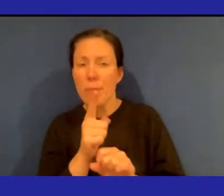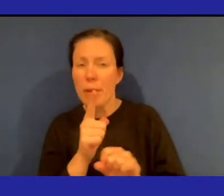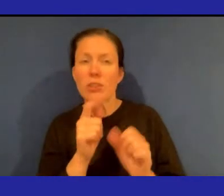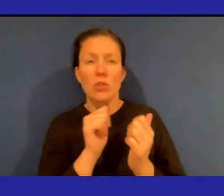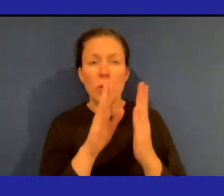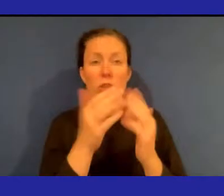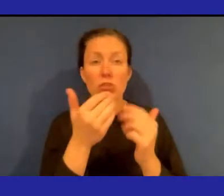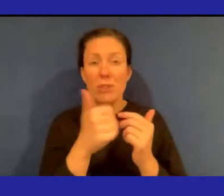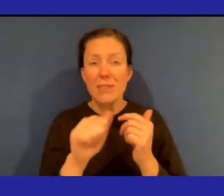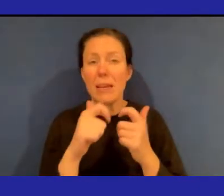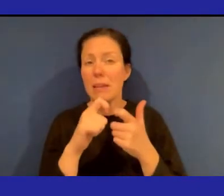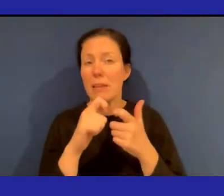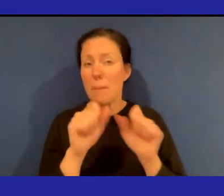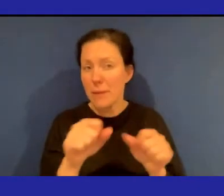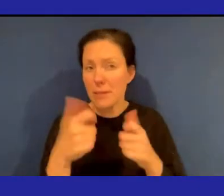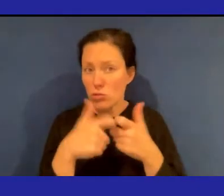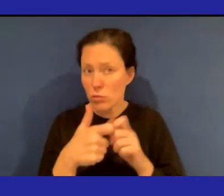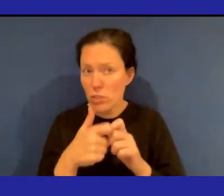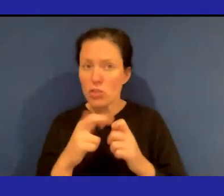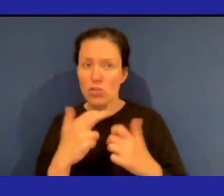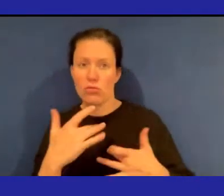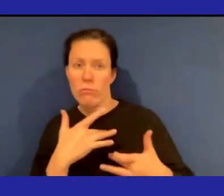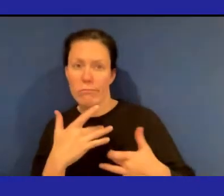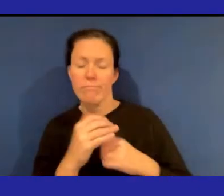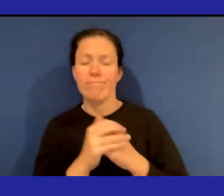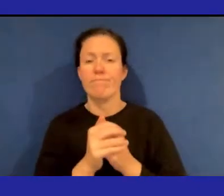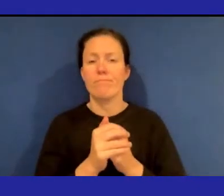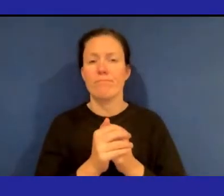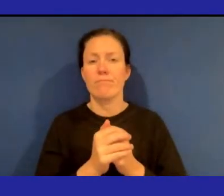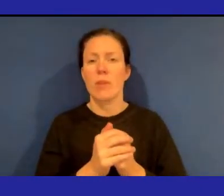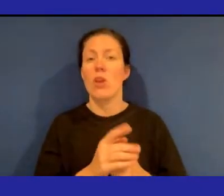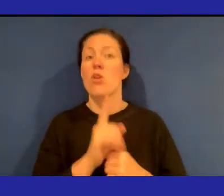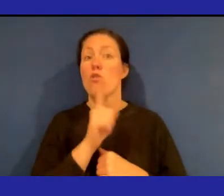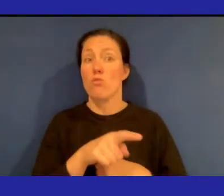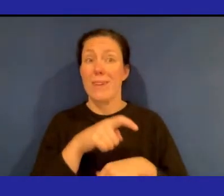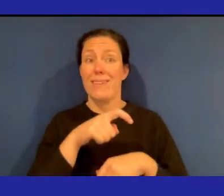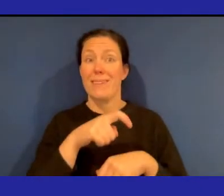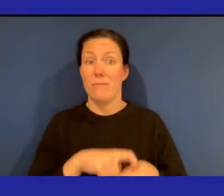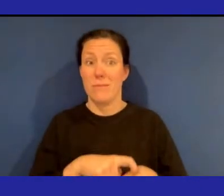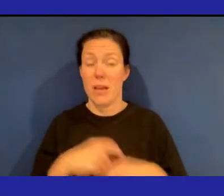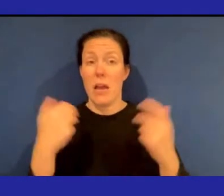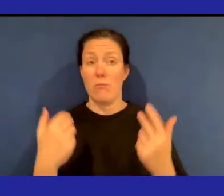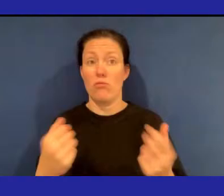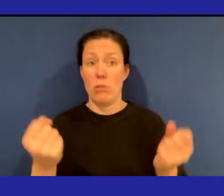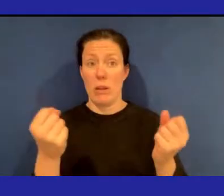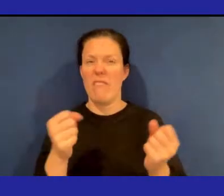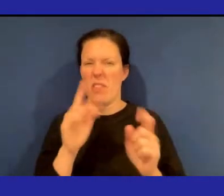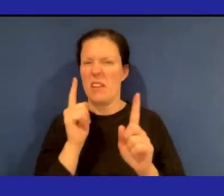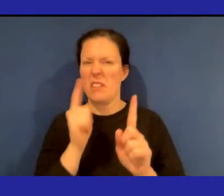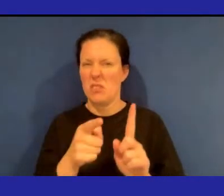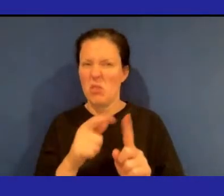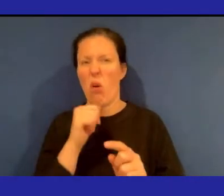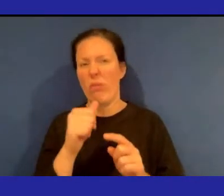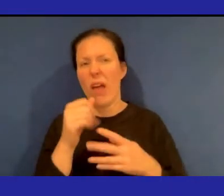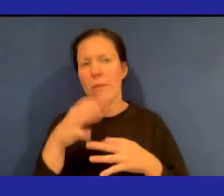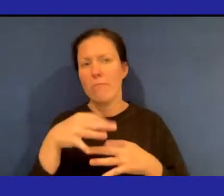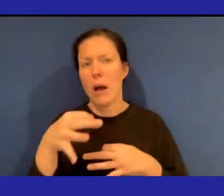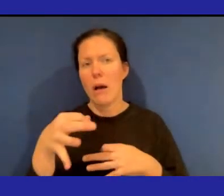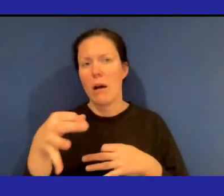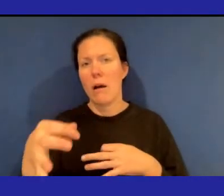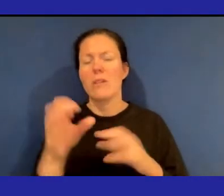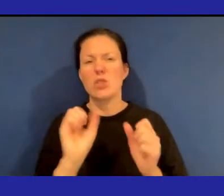time. Real-time service recovery is our goal to mitigate any potential issues as well as